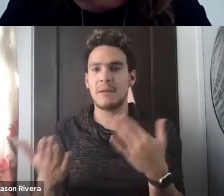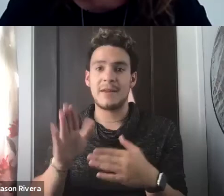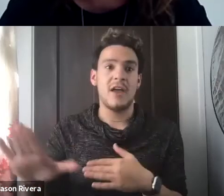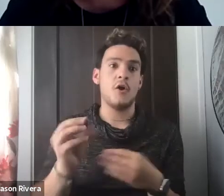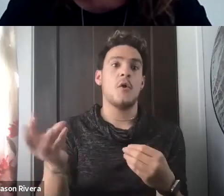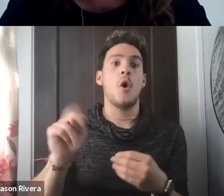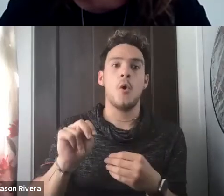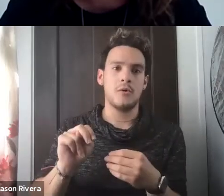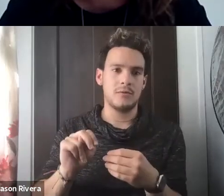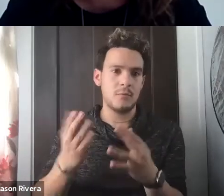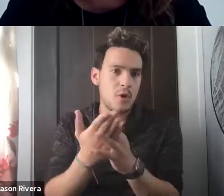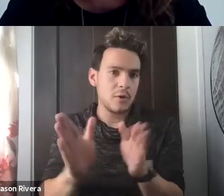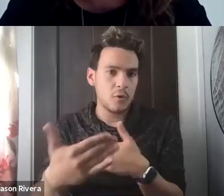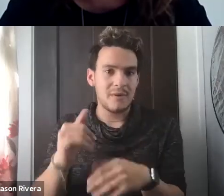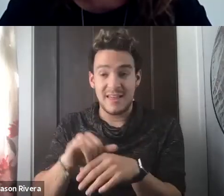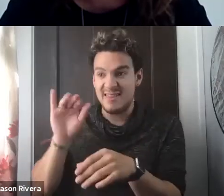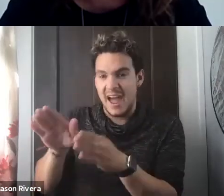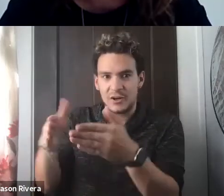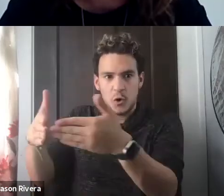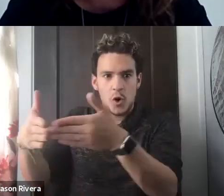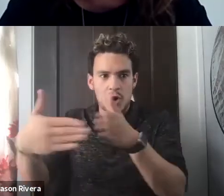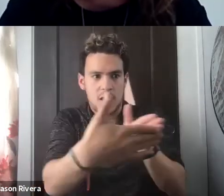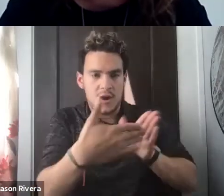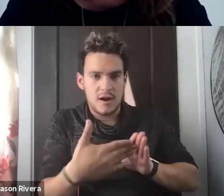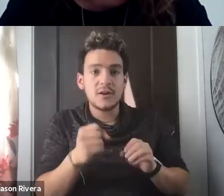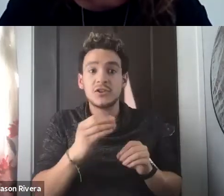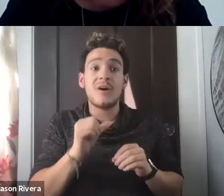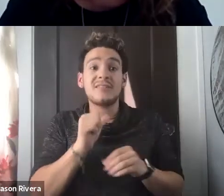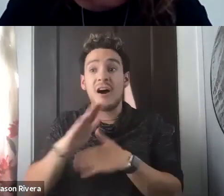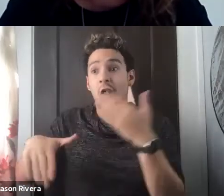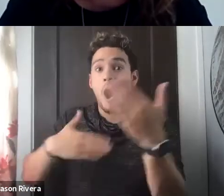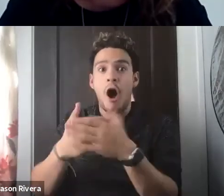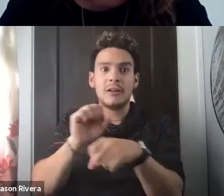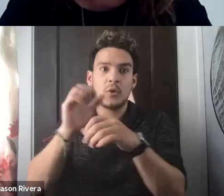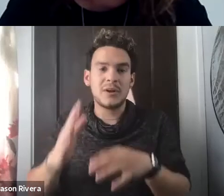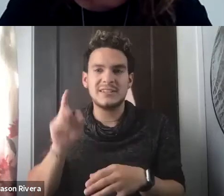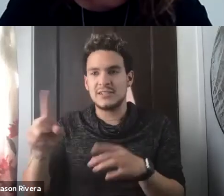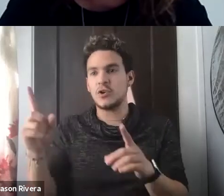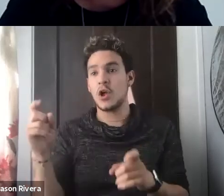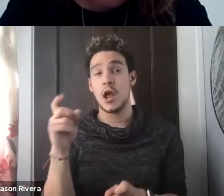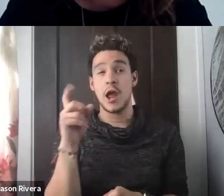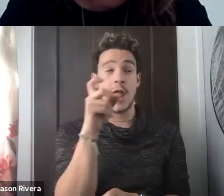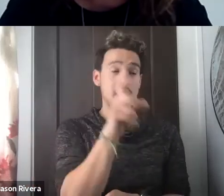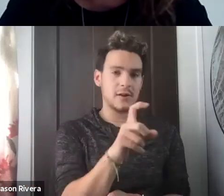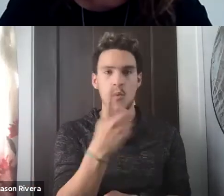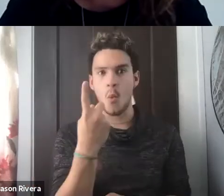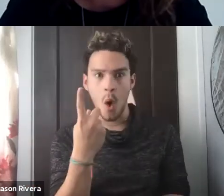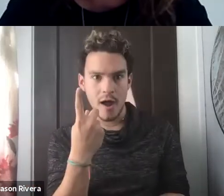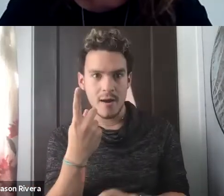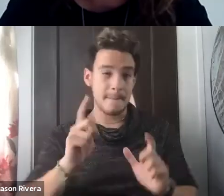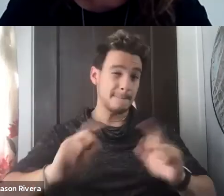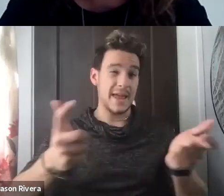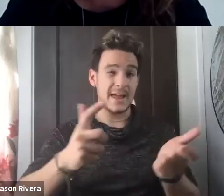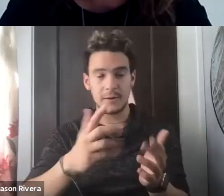in that corner of the floor, so that not all employees have to go back to one central break room or